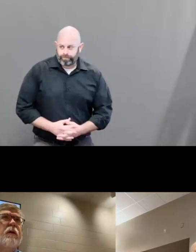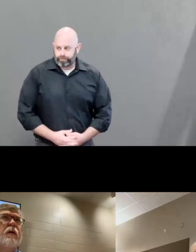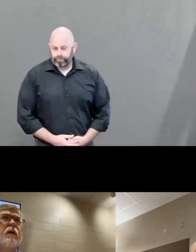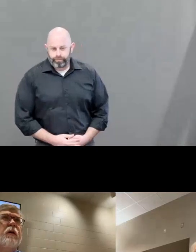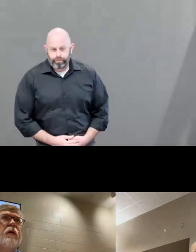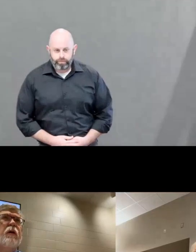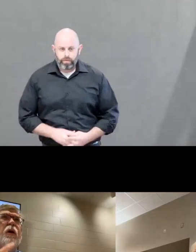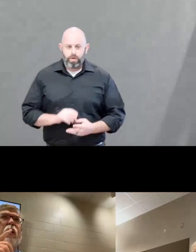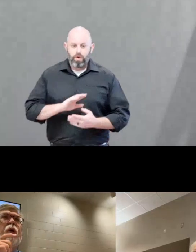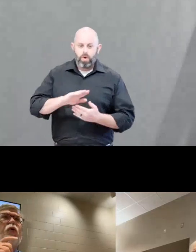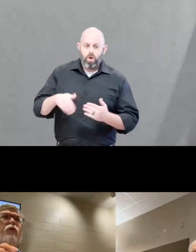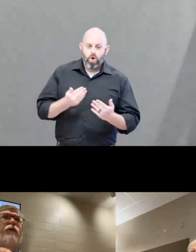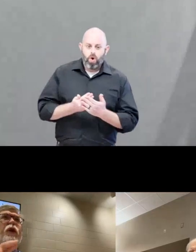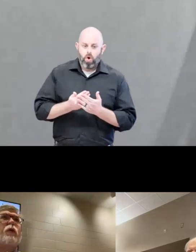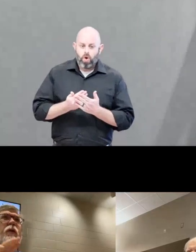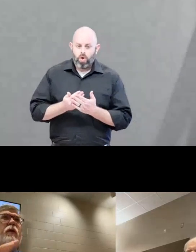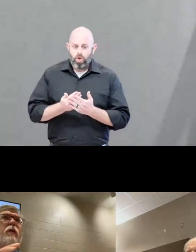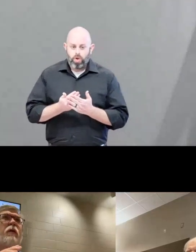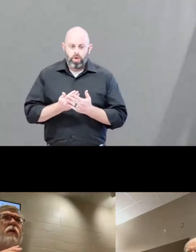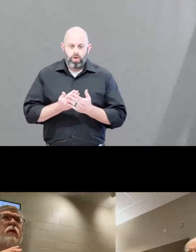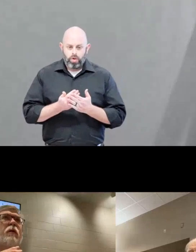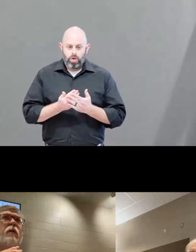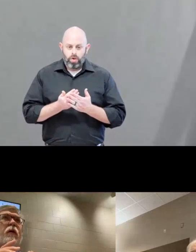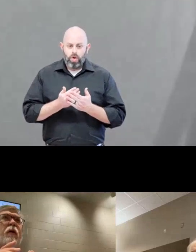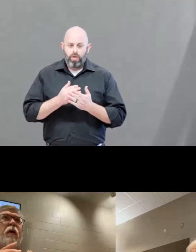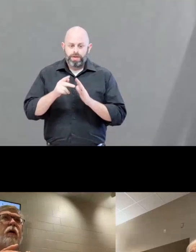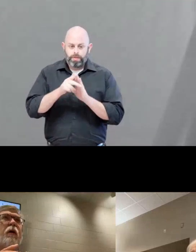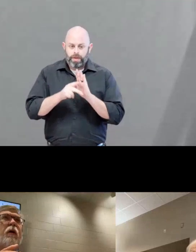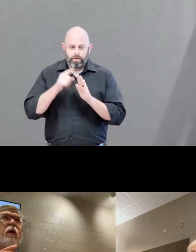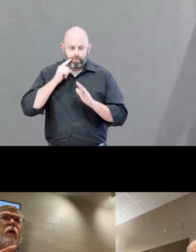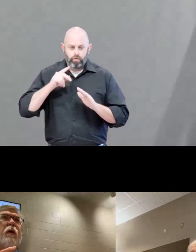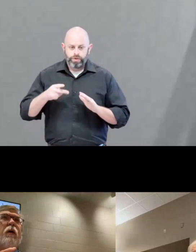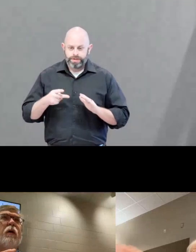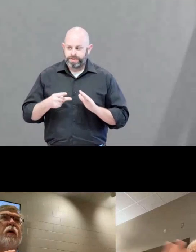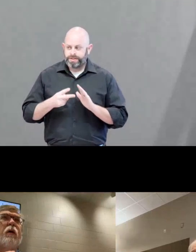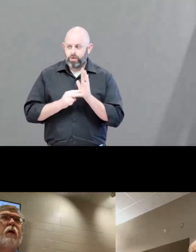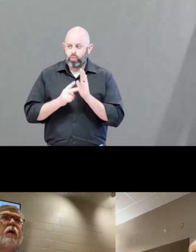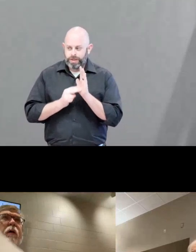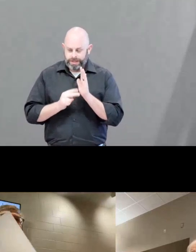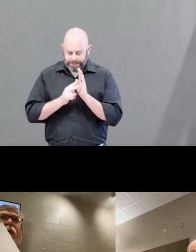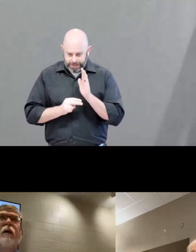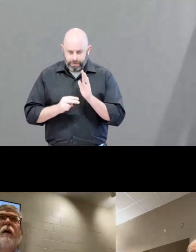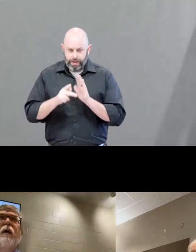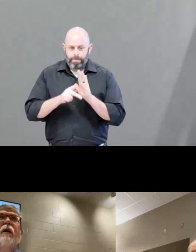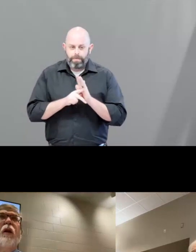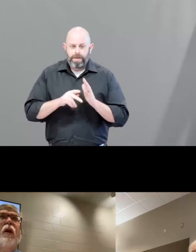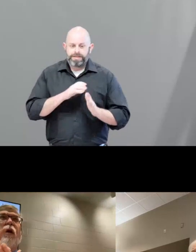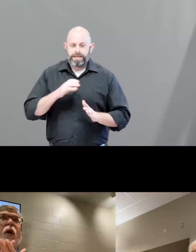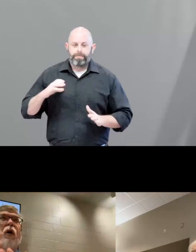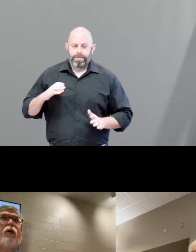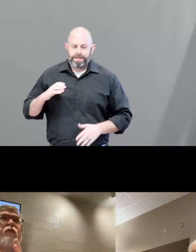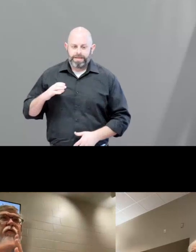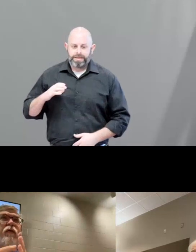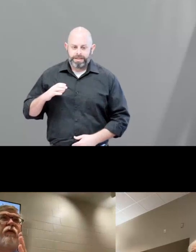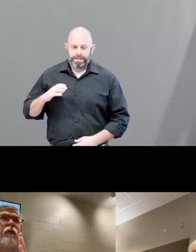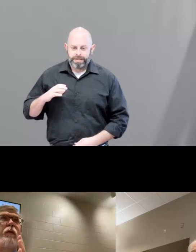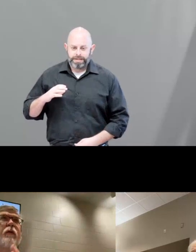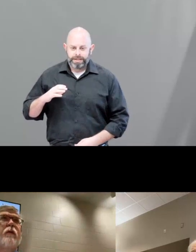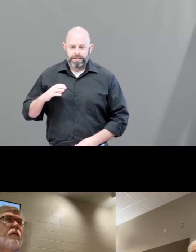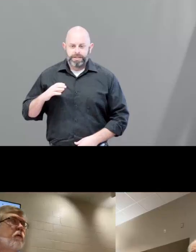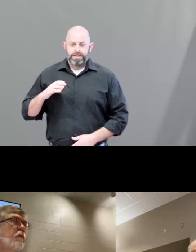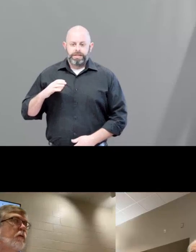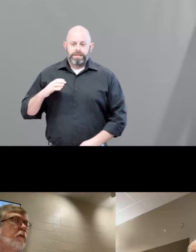So all these policies were recommended For second for reading. second reading by the policy committee and reviewed it. And